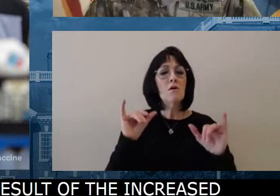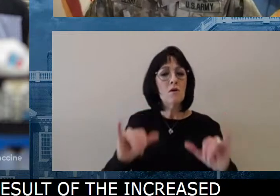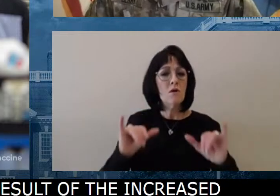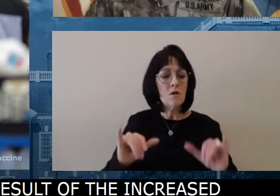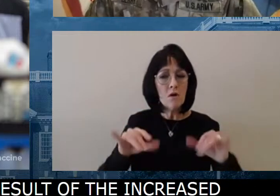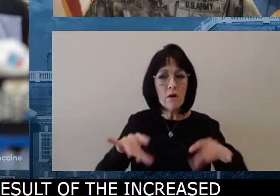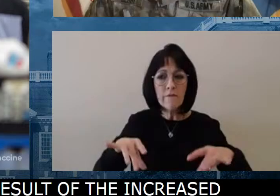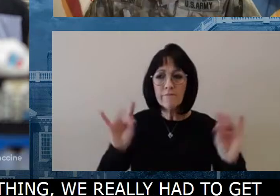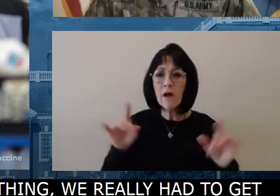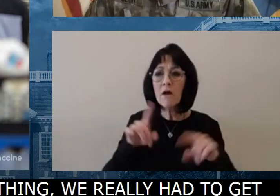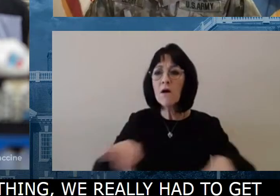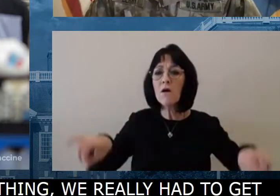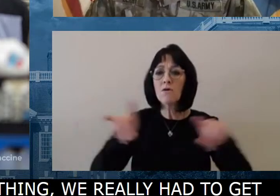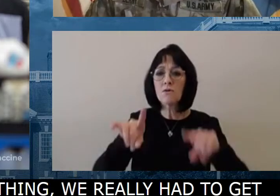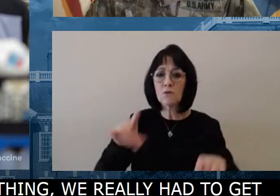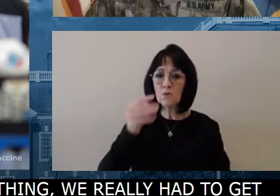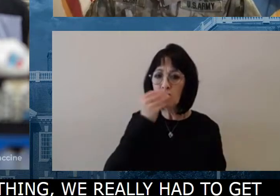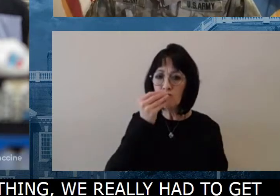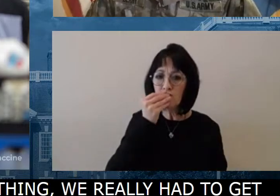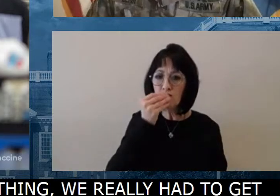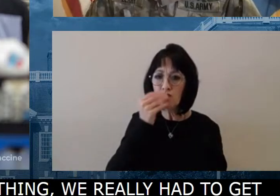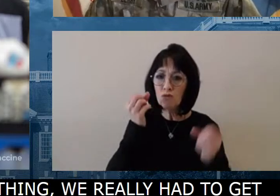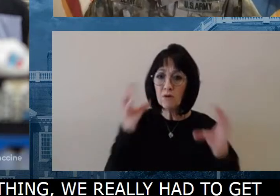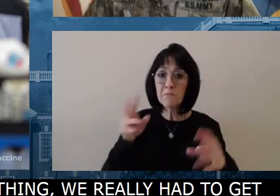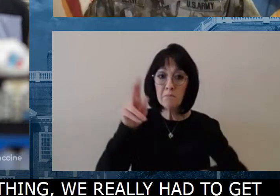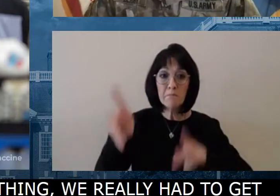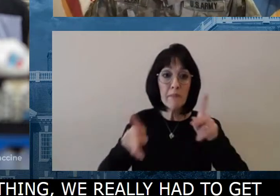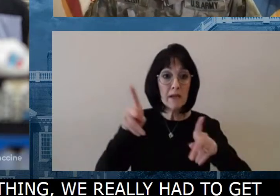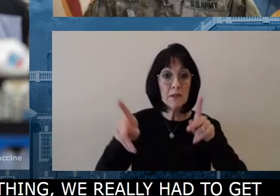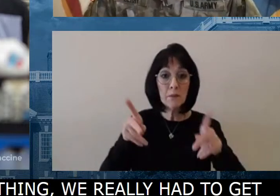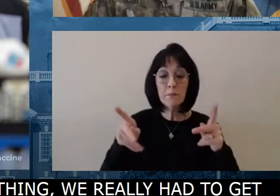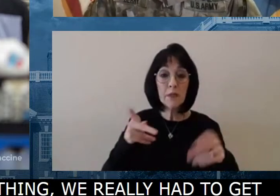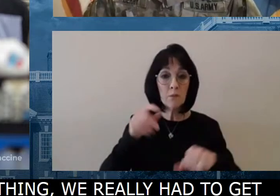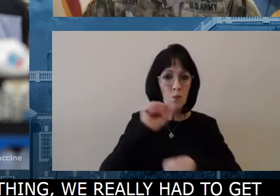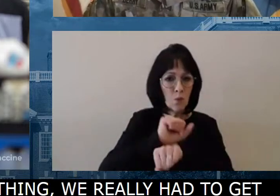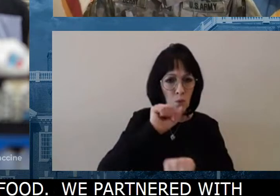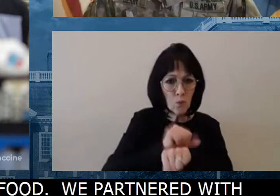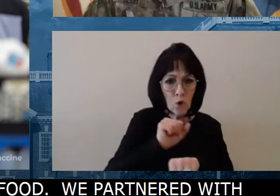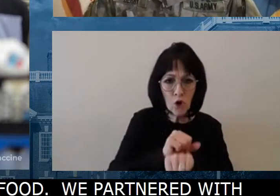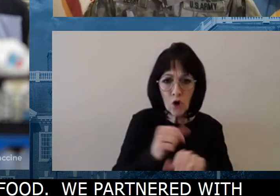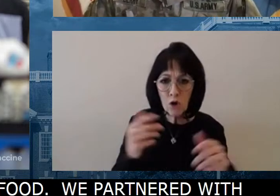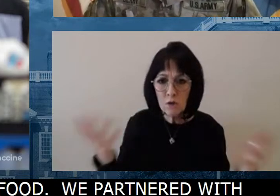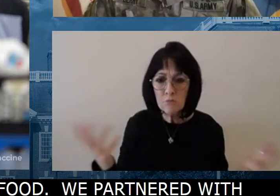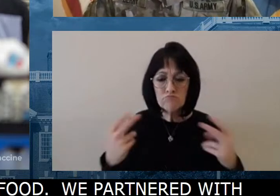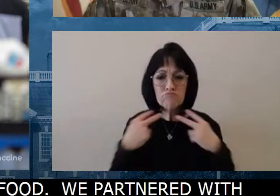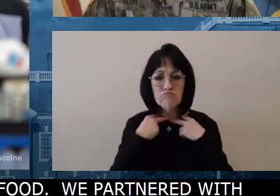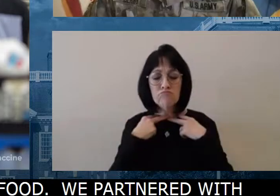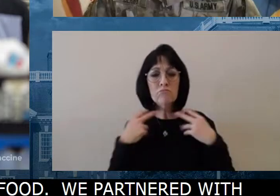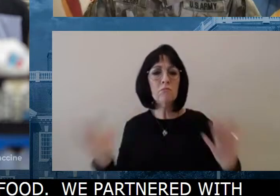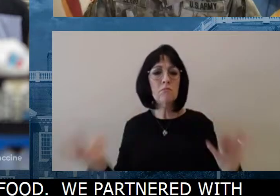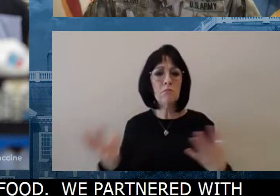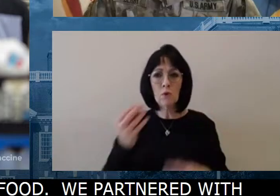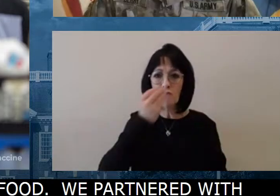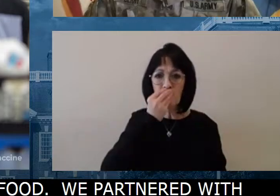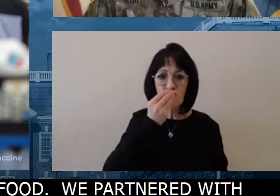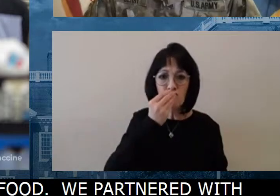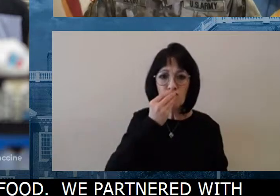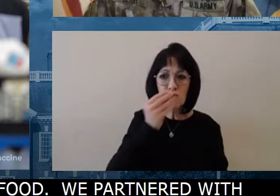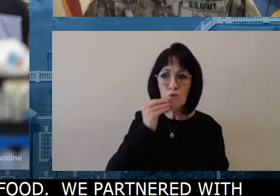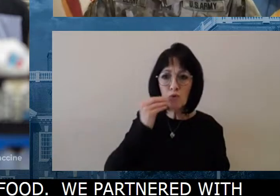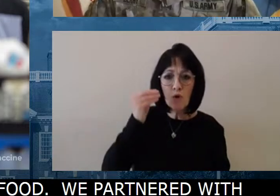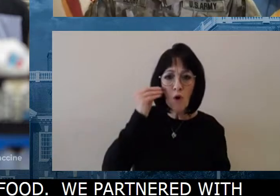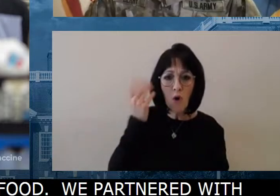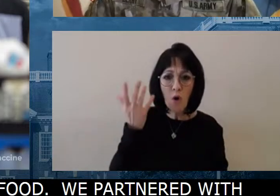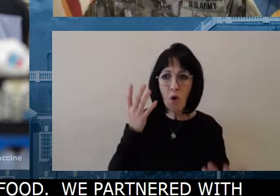partnered with Food Bank and assisted Food Bank. They ran the missions, and many of the other state agencies also assisted and came out to